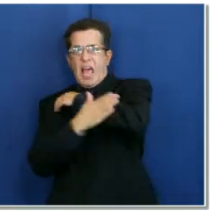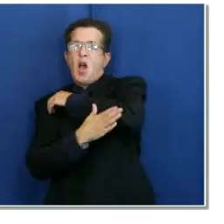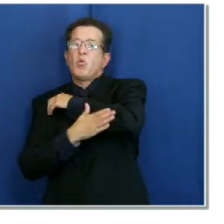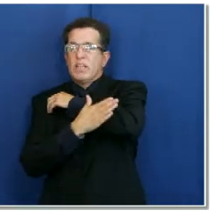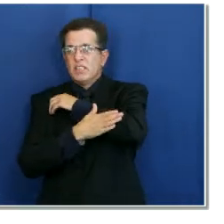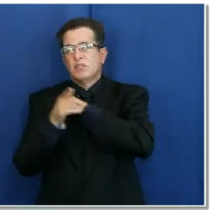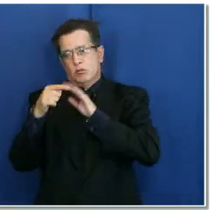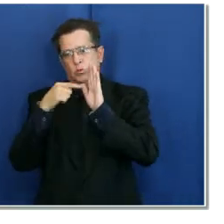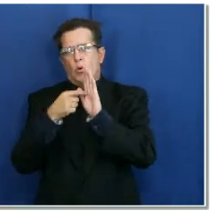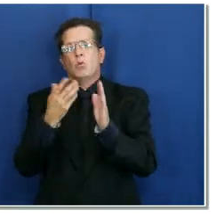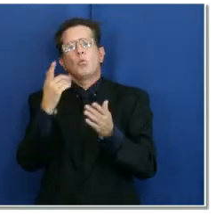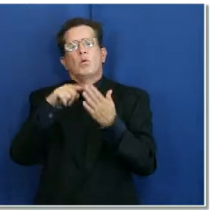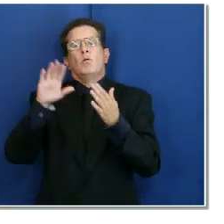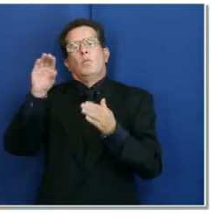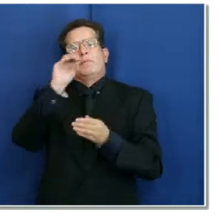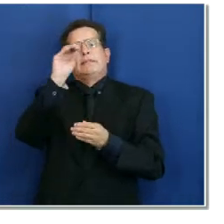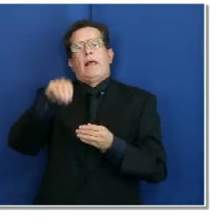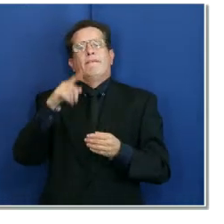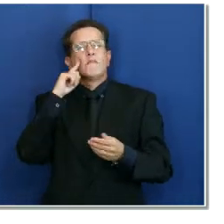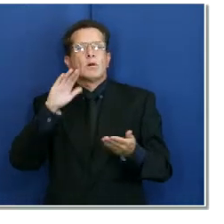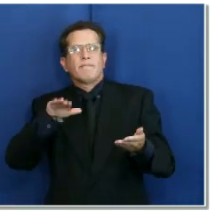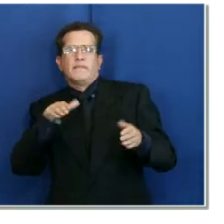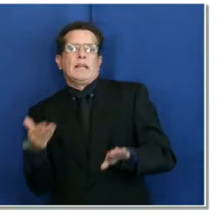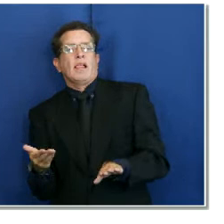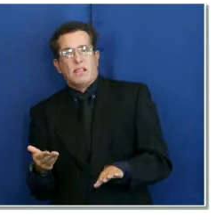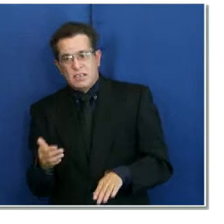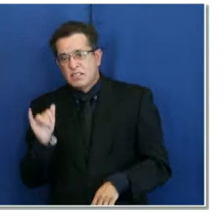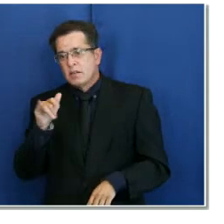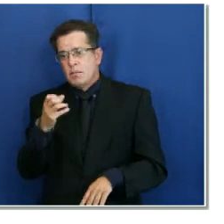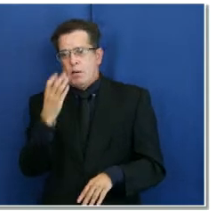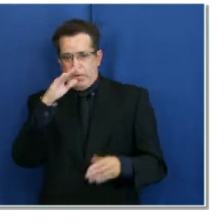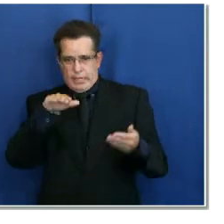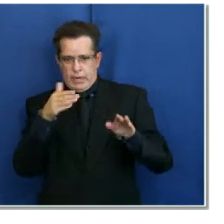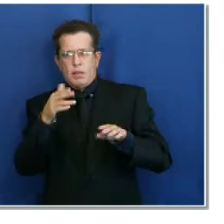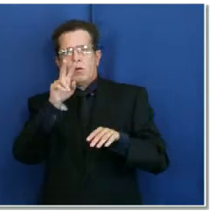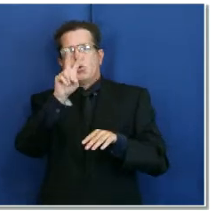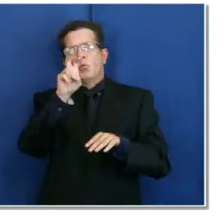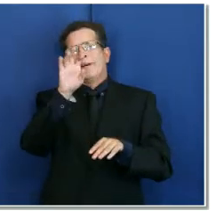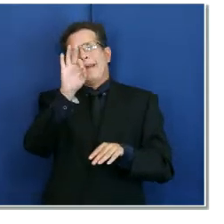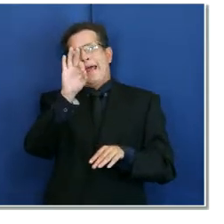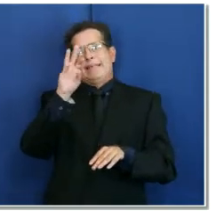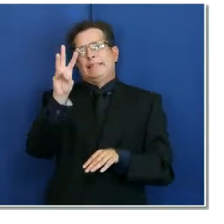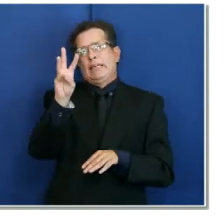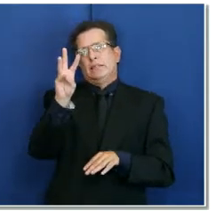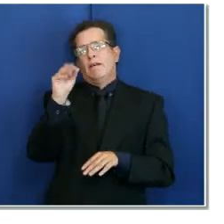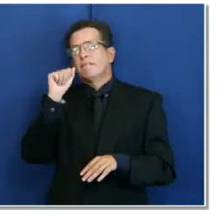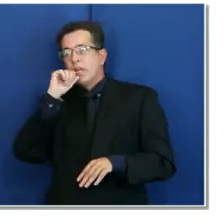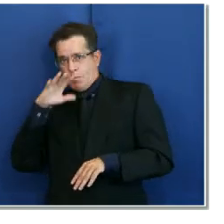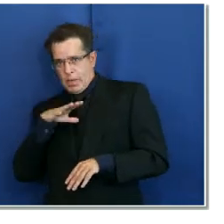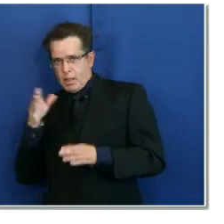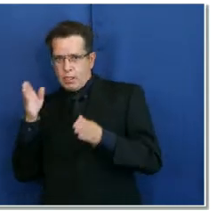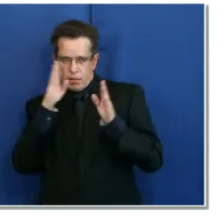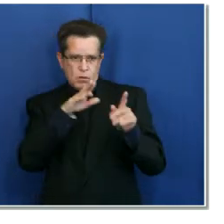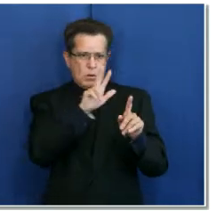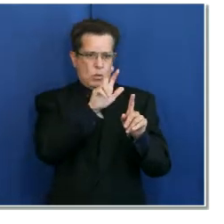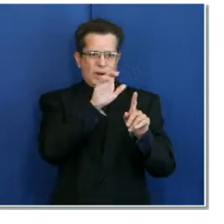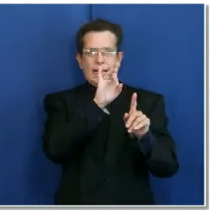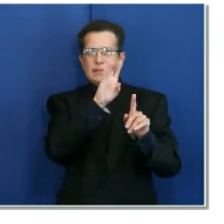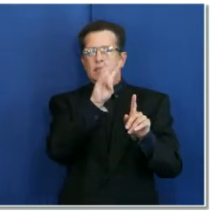case fatality ratio. Of the deaths, 296 or 43 are female,